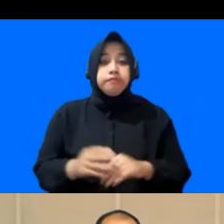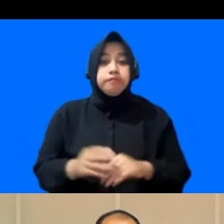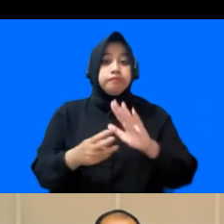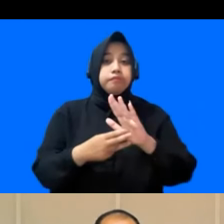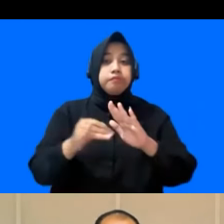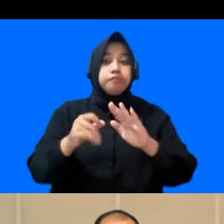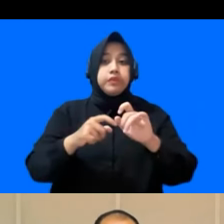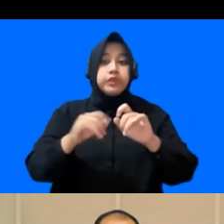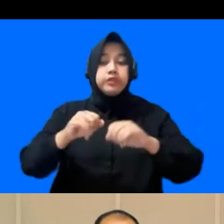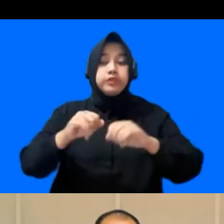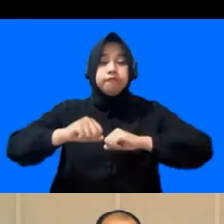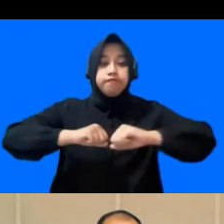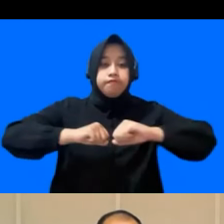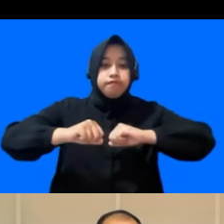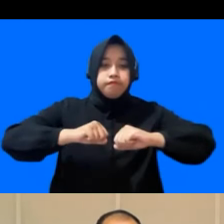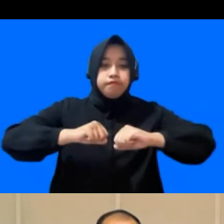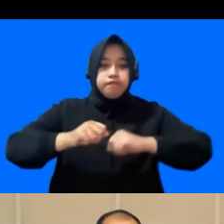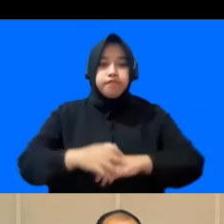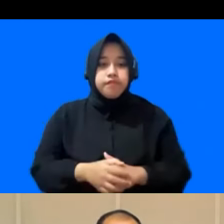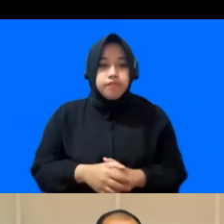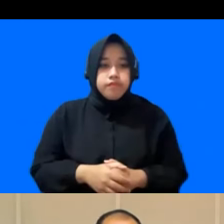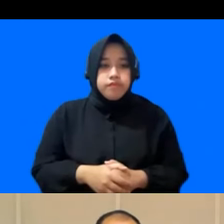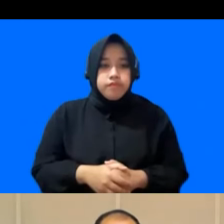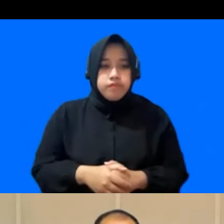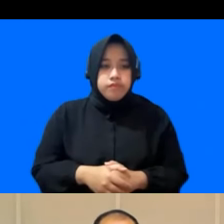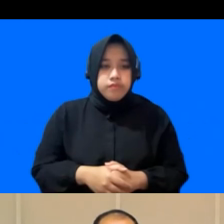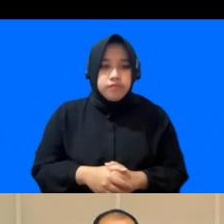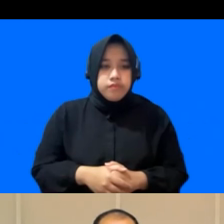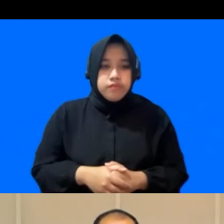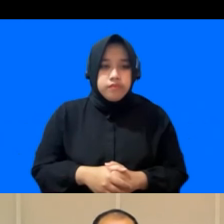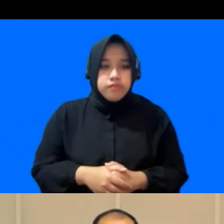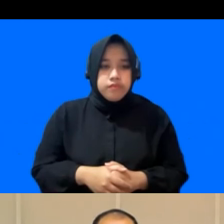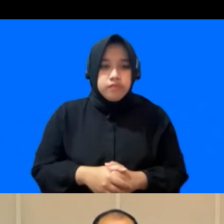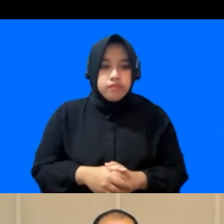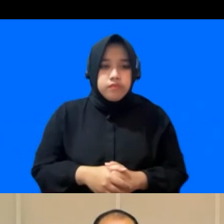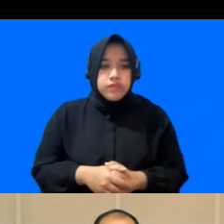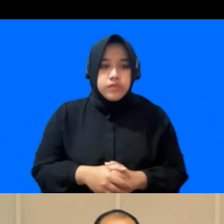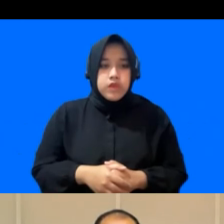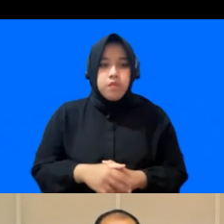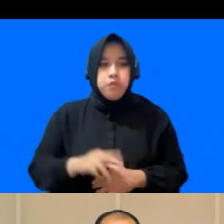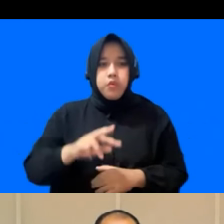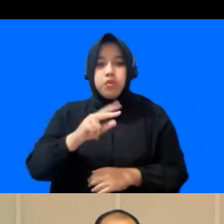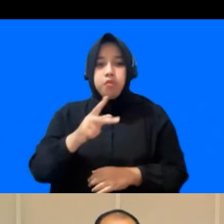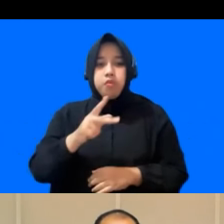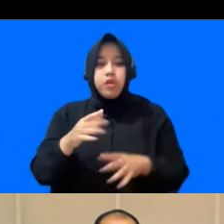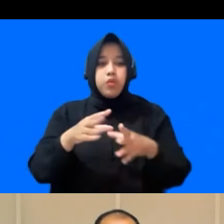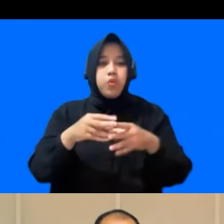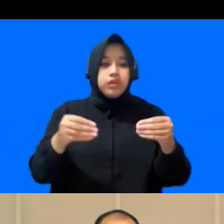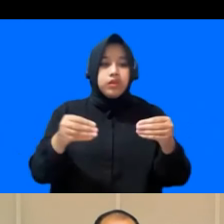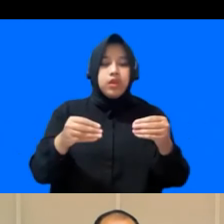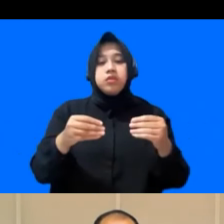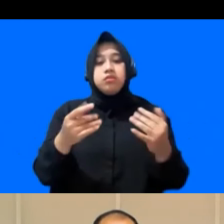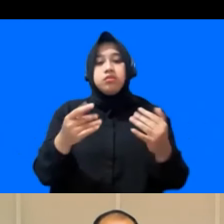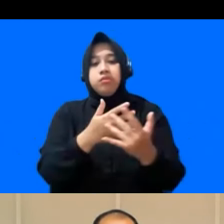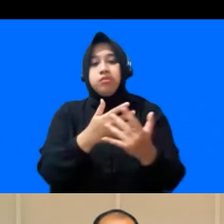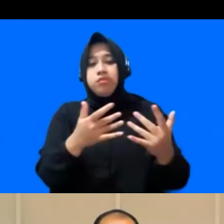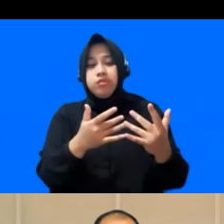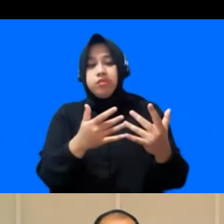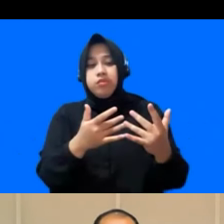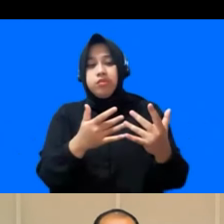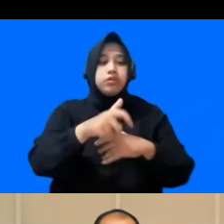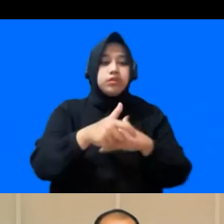While on the other hand, our mission is to revolute the quality of human